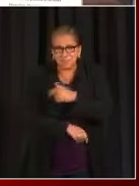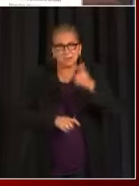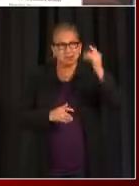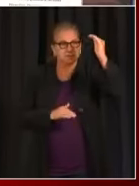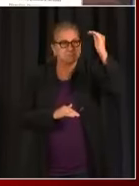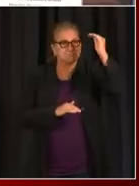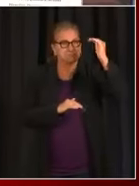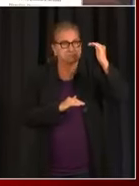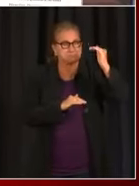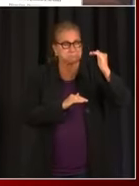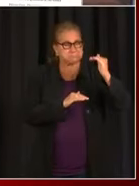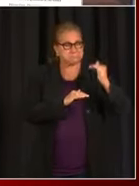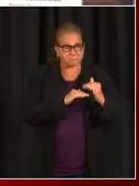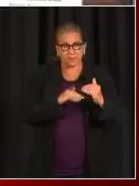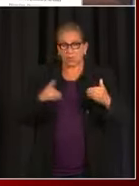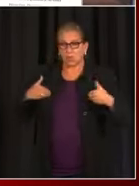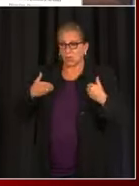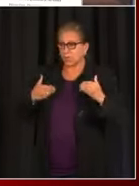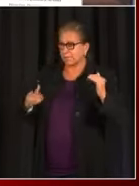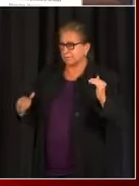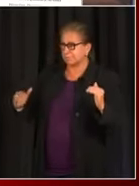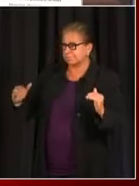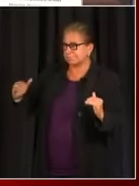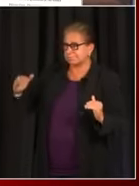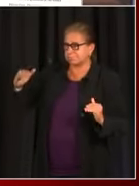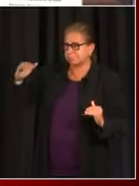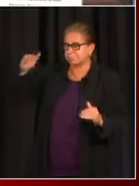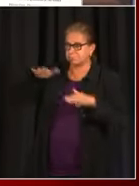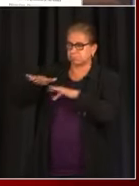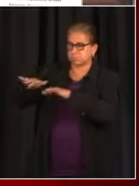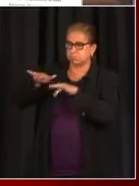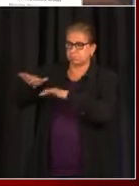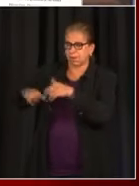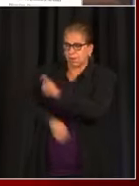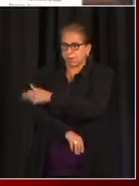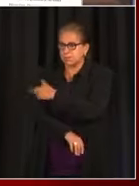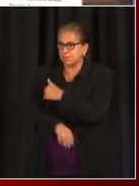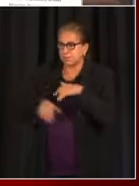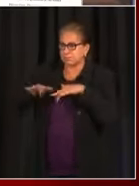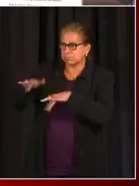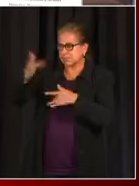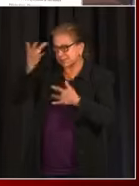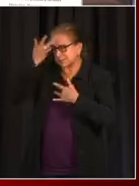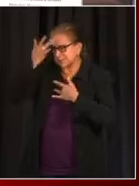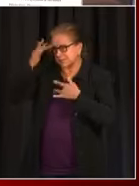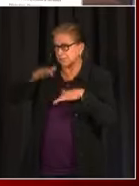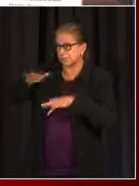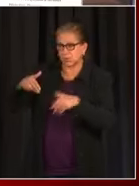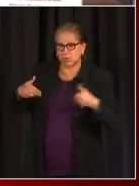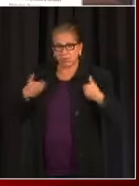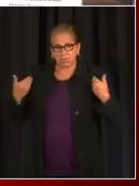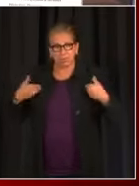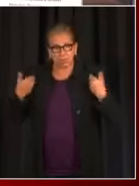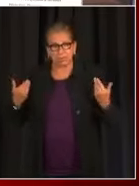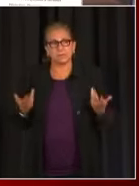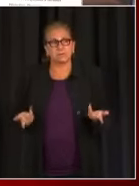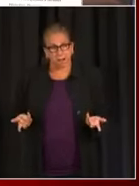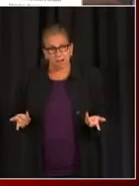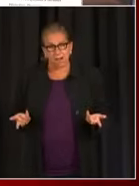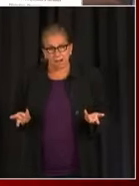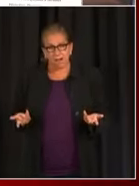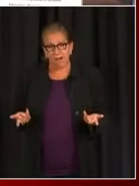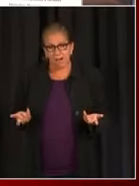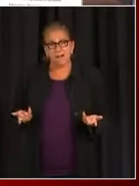the pandemic, just like it has nationally, is skewing younger. But I want people to be mindful that young people can